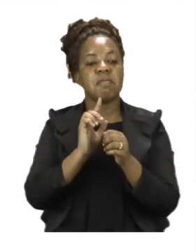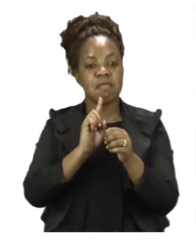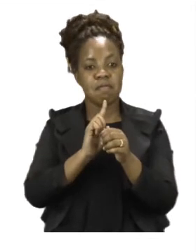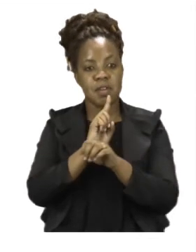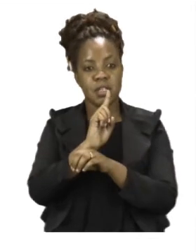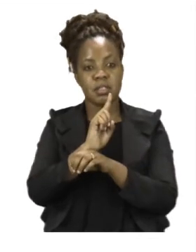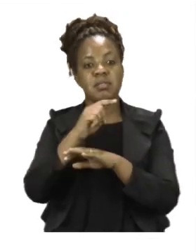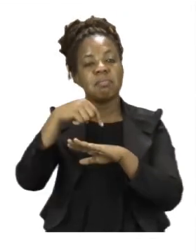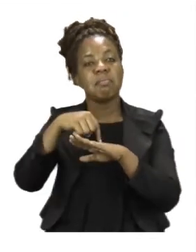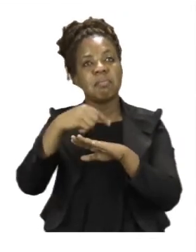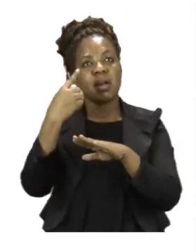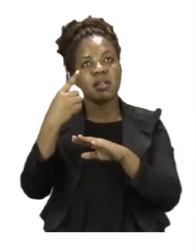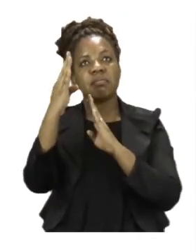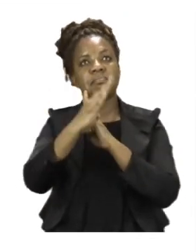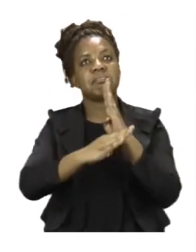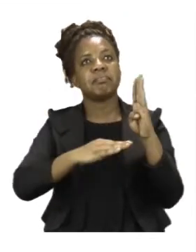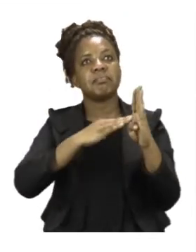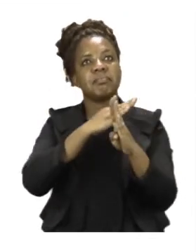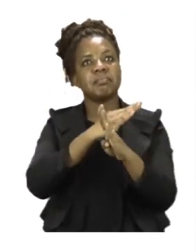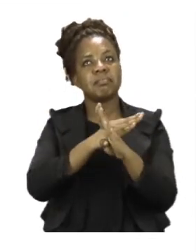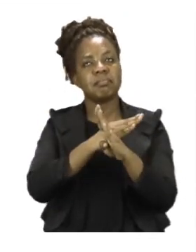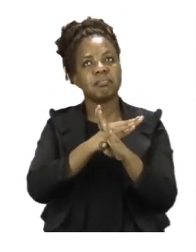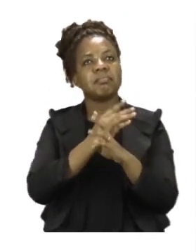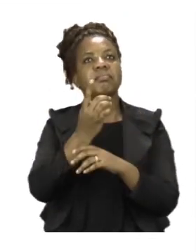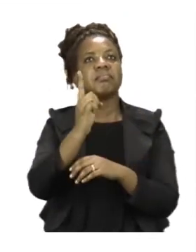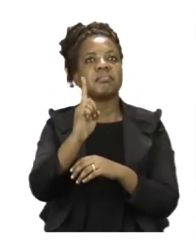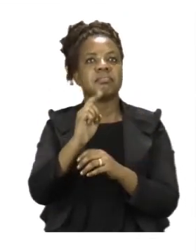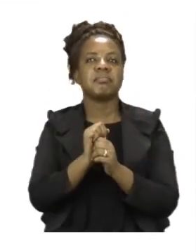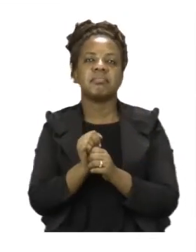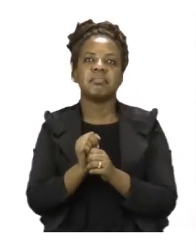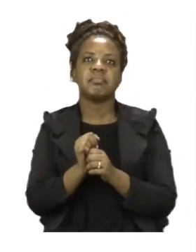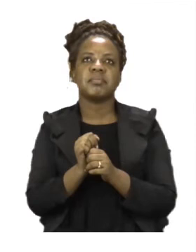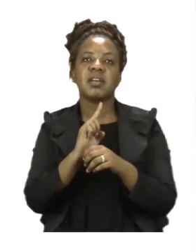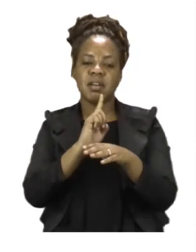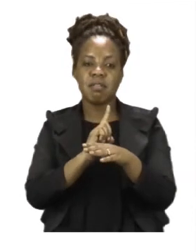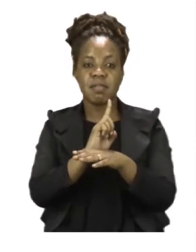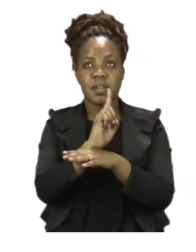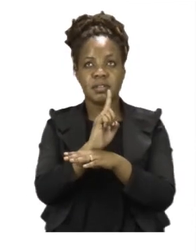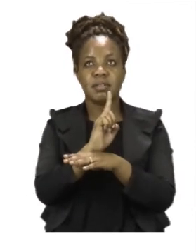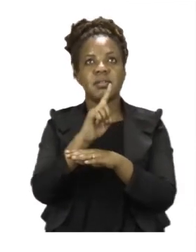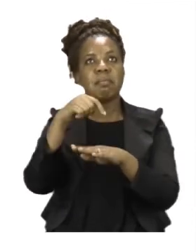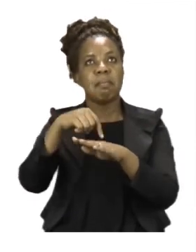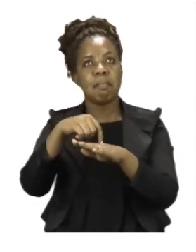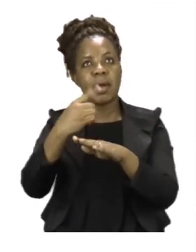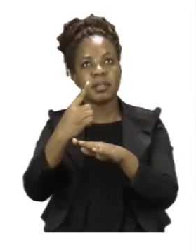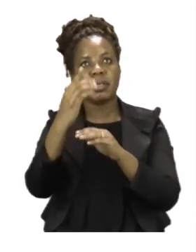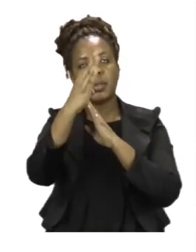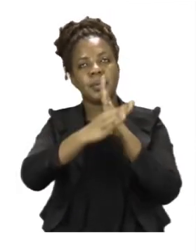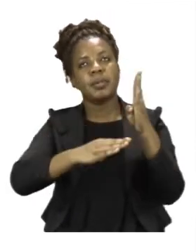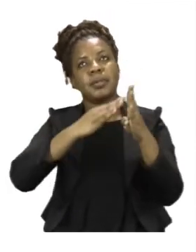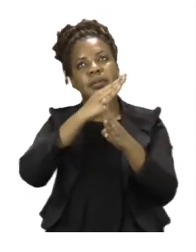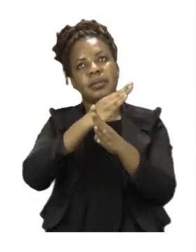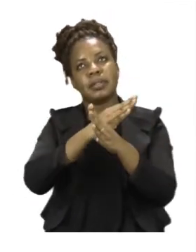Monday. Write the date of the first Monday. Now we